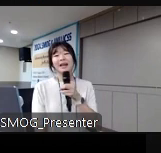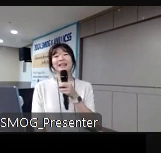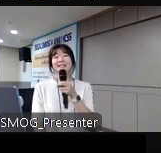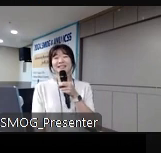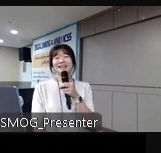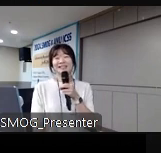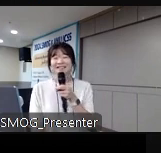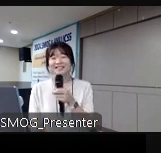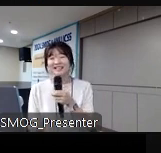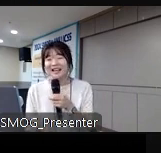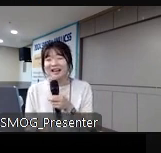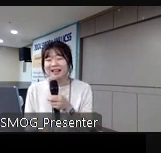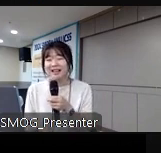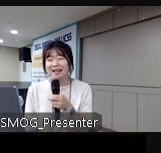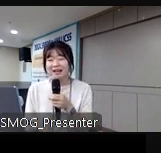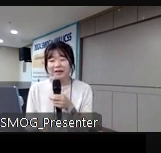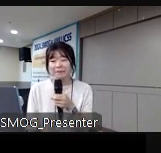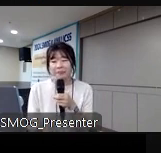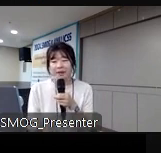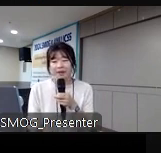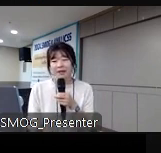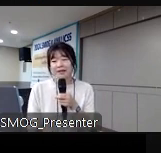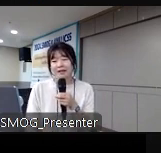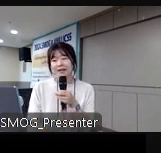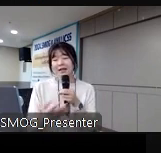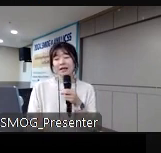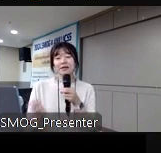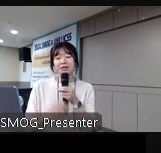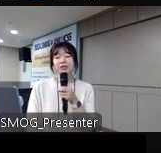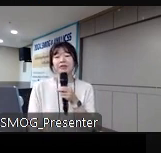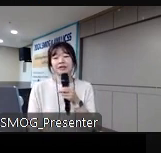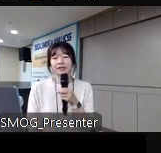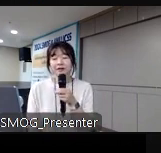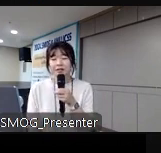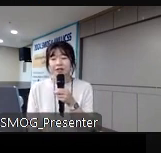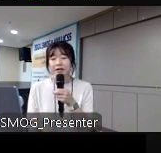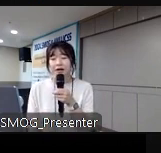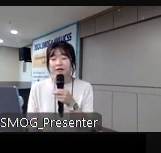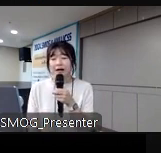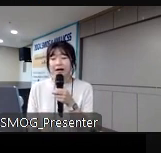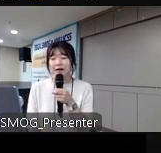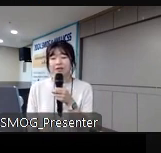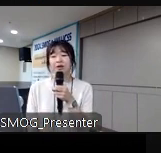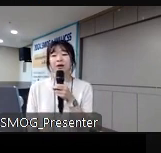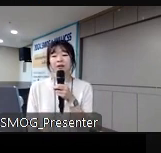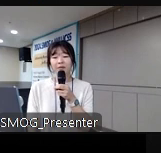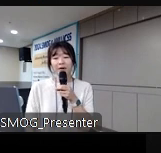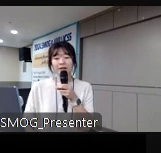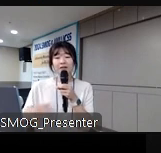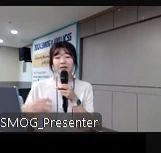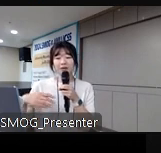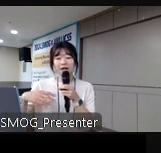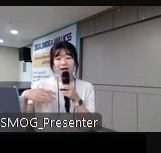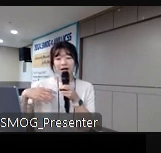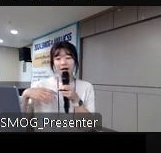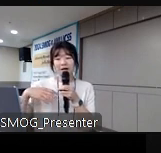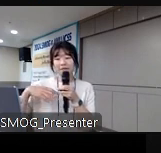Yeah, that's a great question. And I think in English too, there's a question of how strongly we want